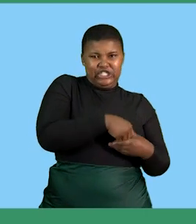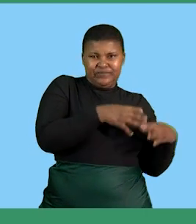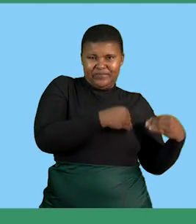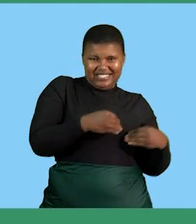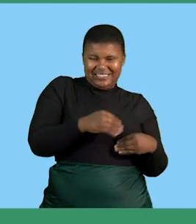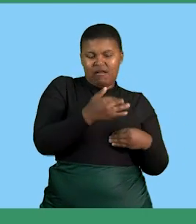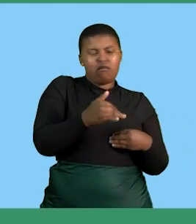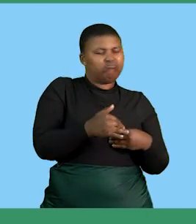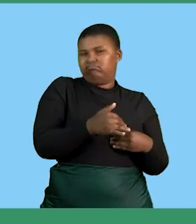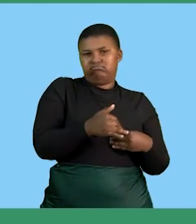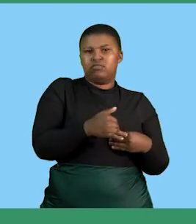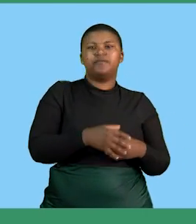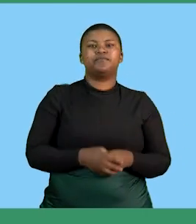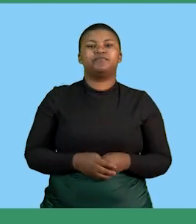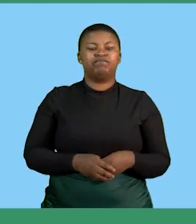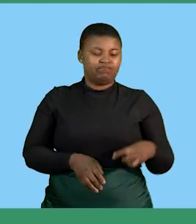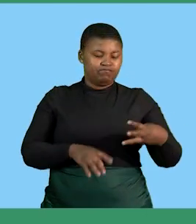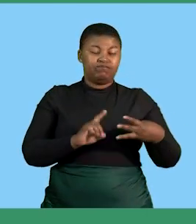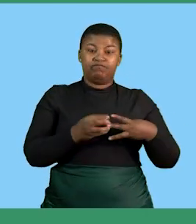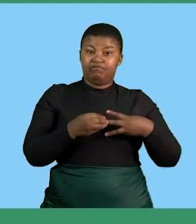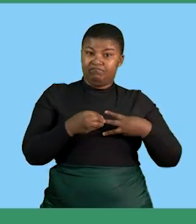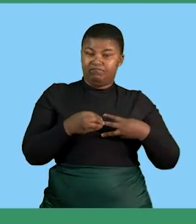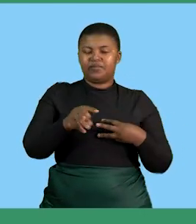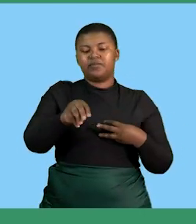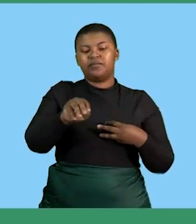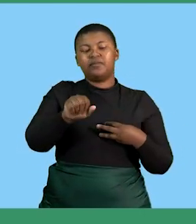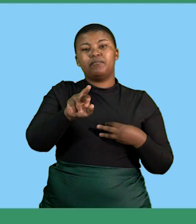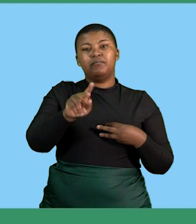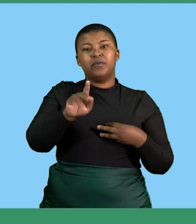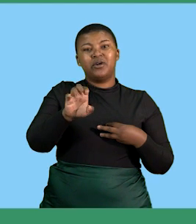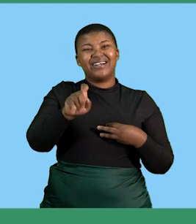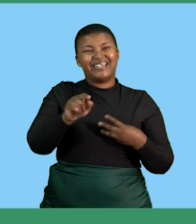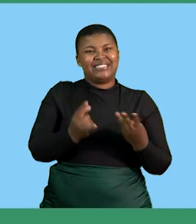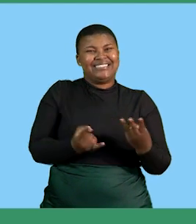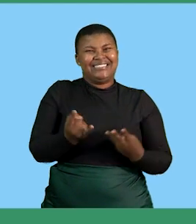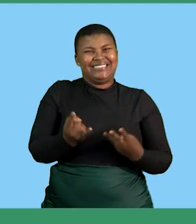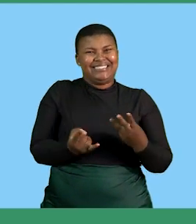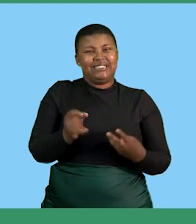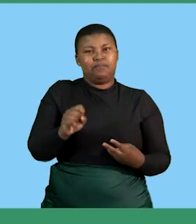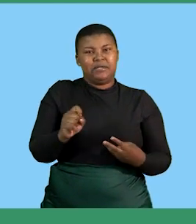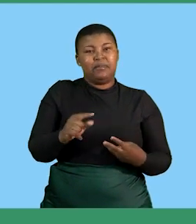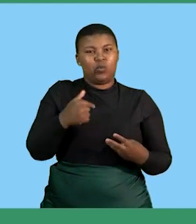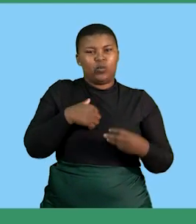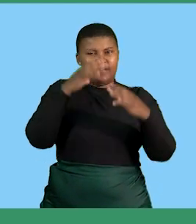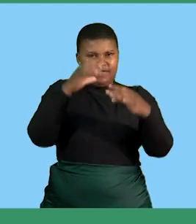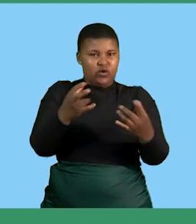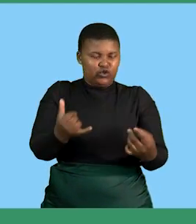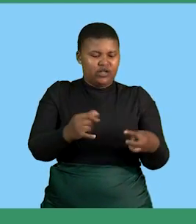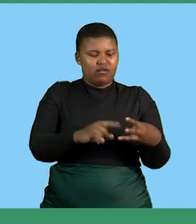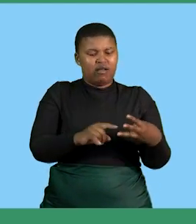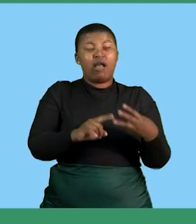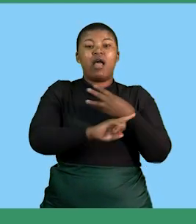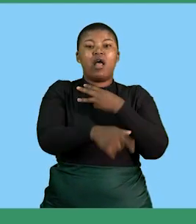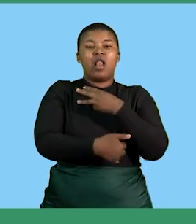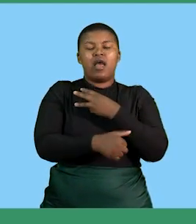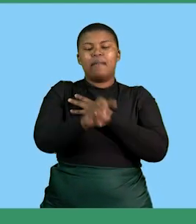internal environment of the business. Our second one of course is the market environment, which we will focus on in this lesson. And then the